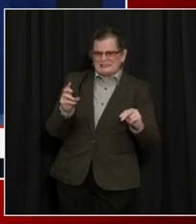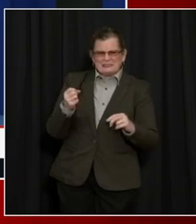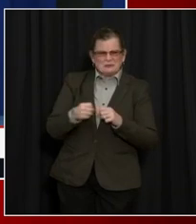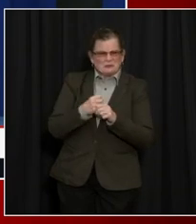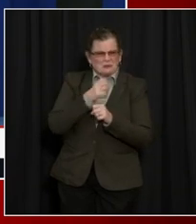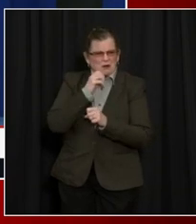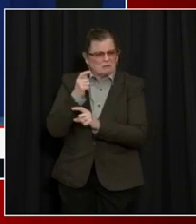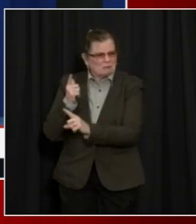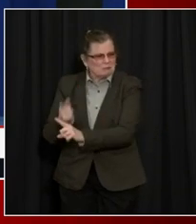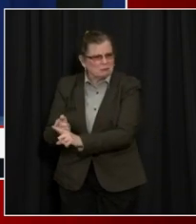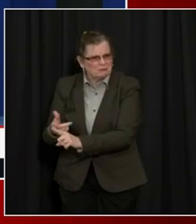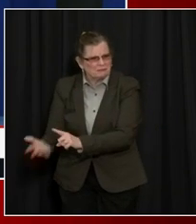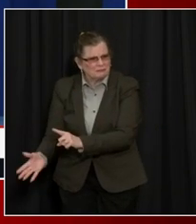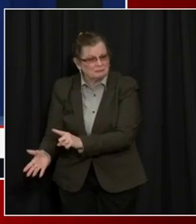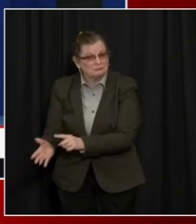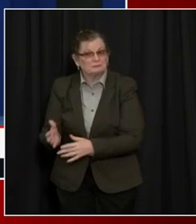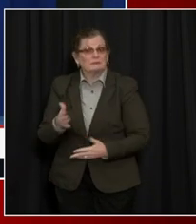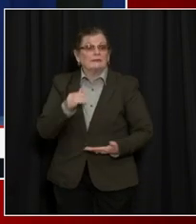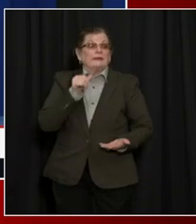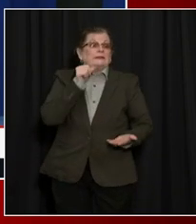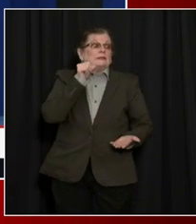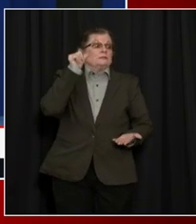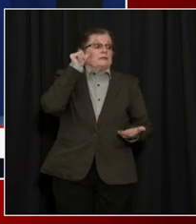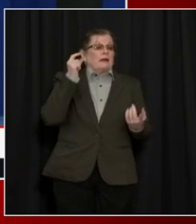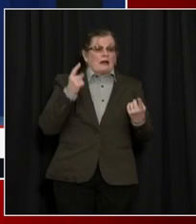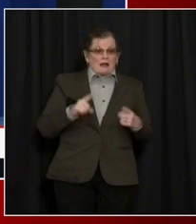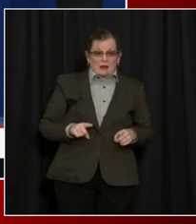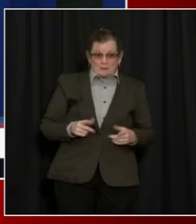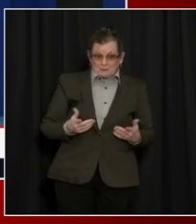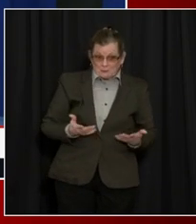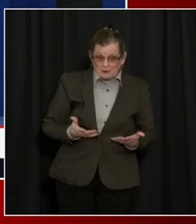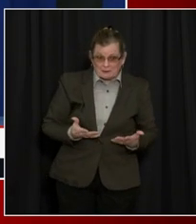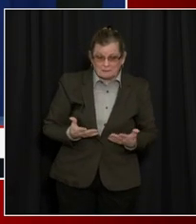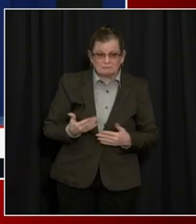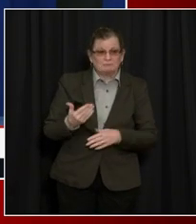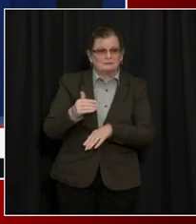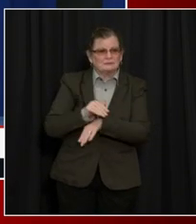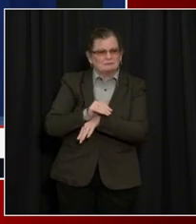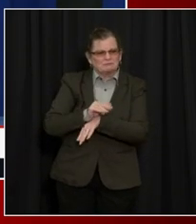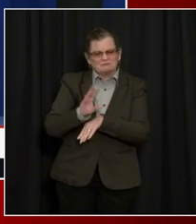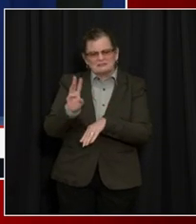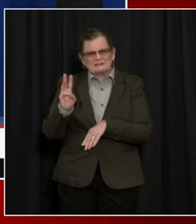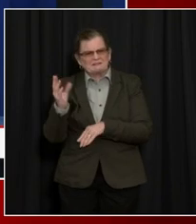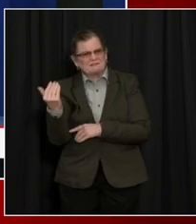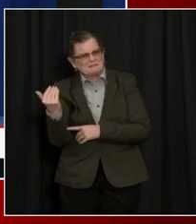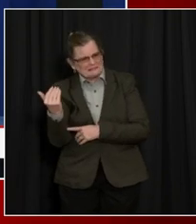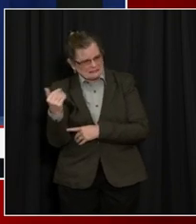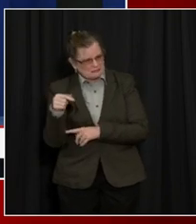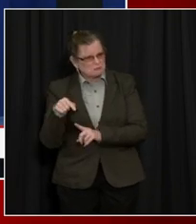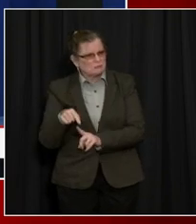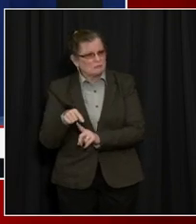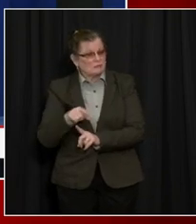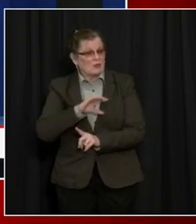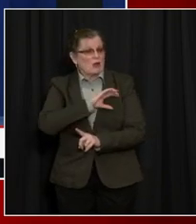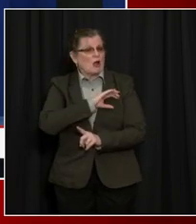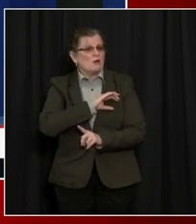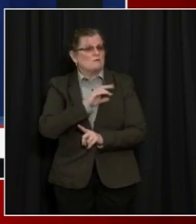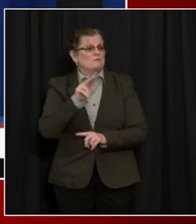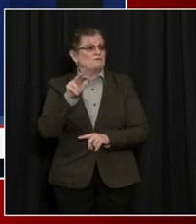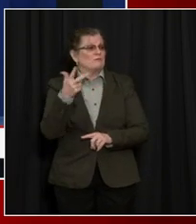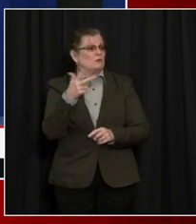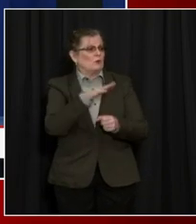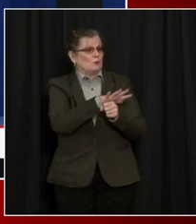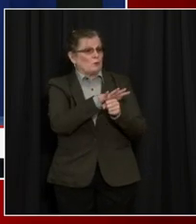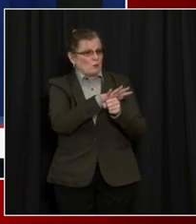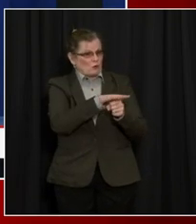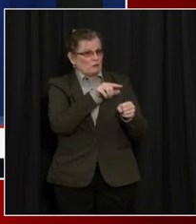at about almost a little after 6:15 p.m., officers from the 3rd District heard gunshots in the area of the 1400